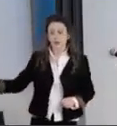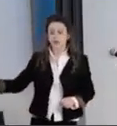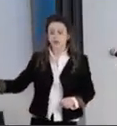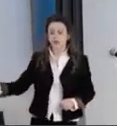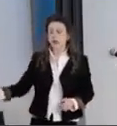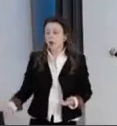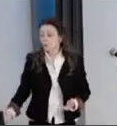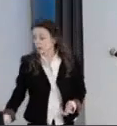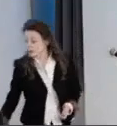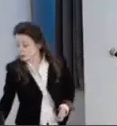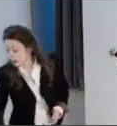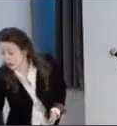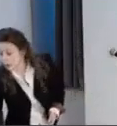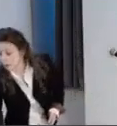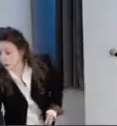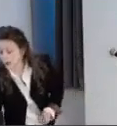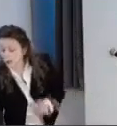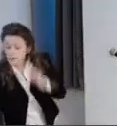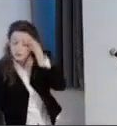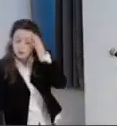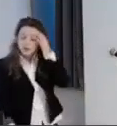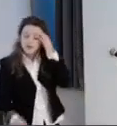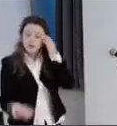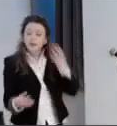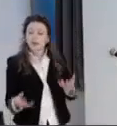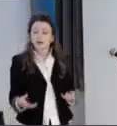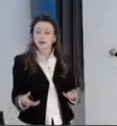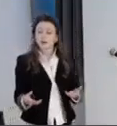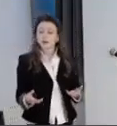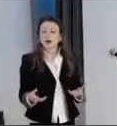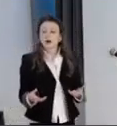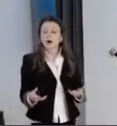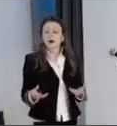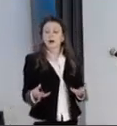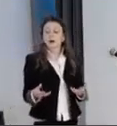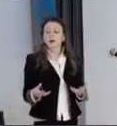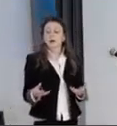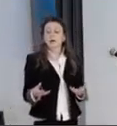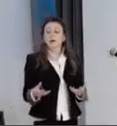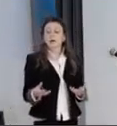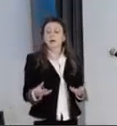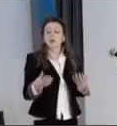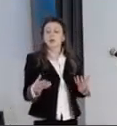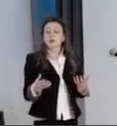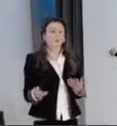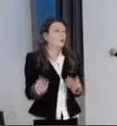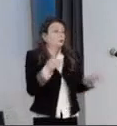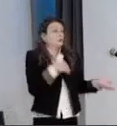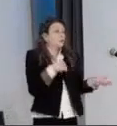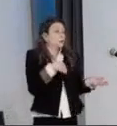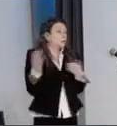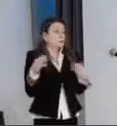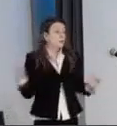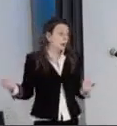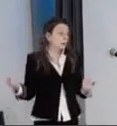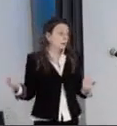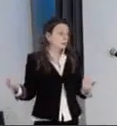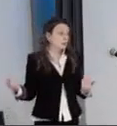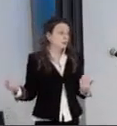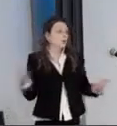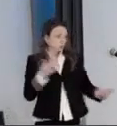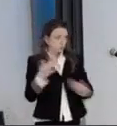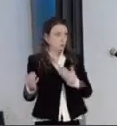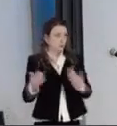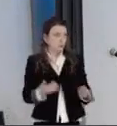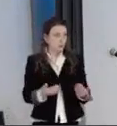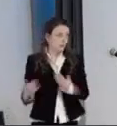about appearances. Whereas what I am suggesting here is such that both truth and appearances matter,